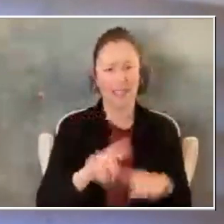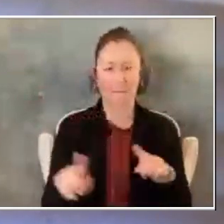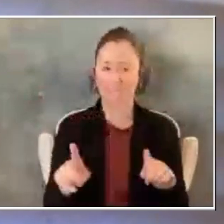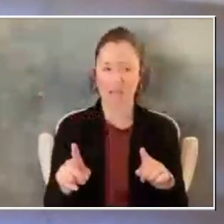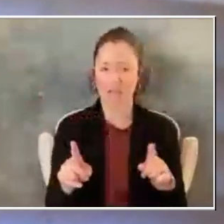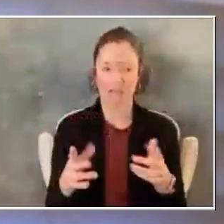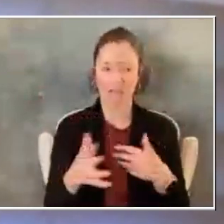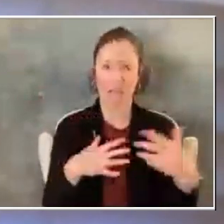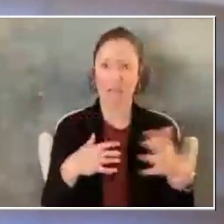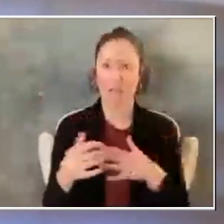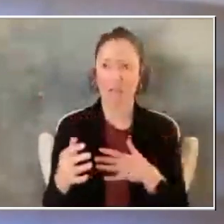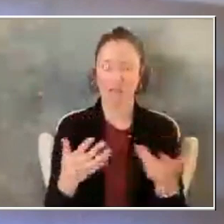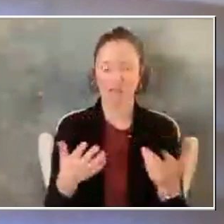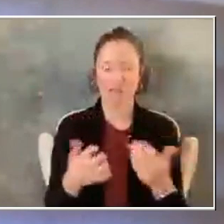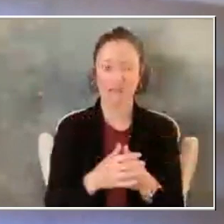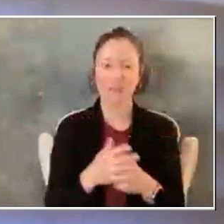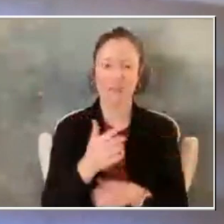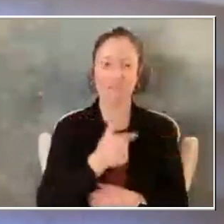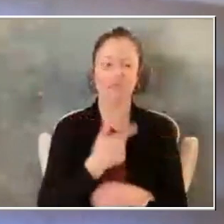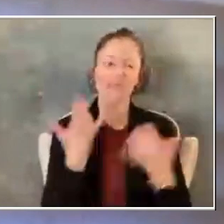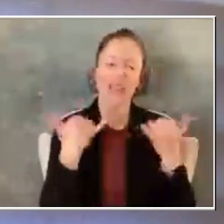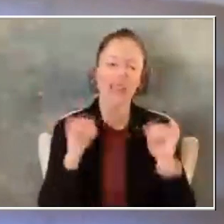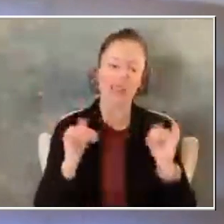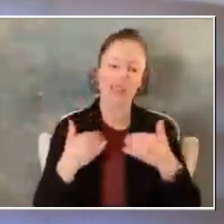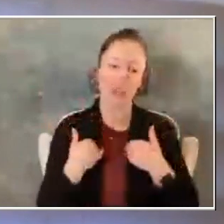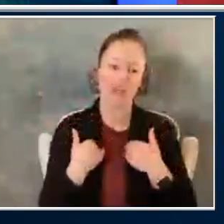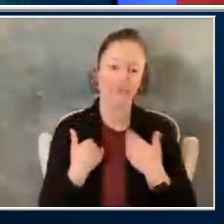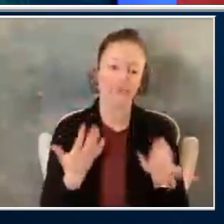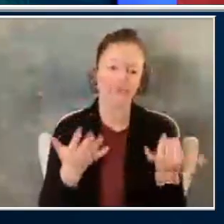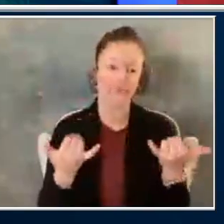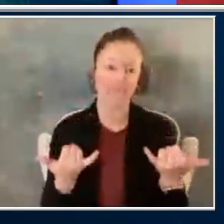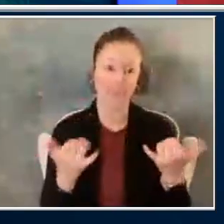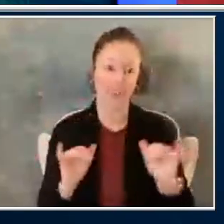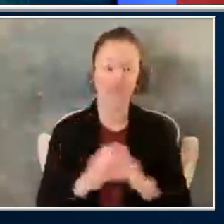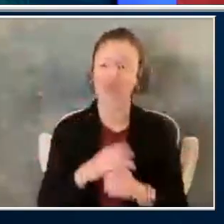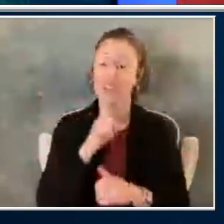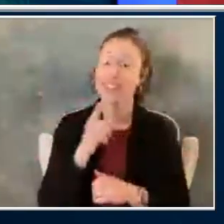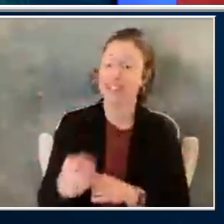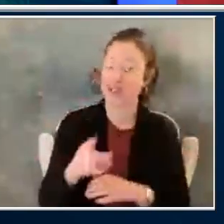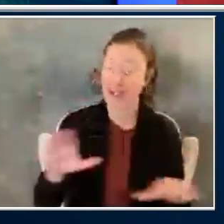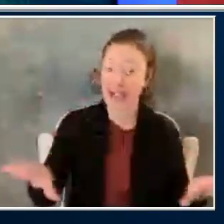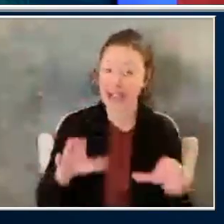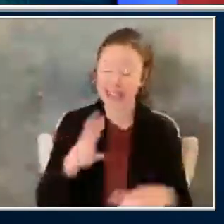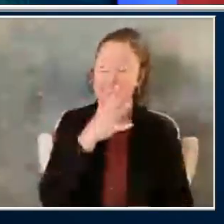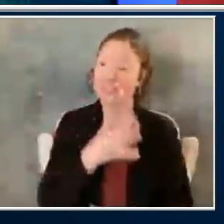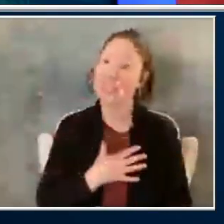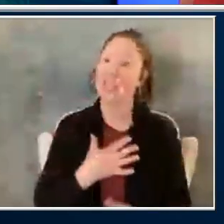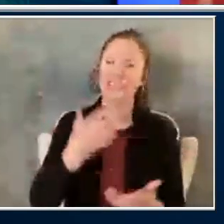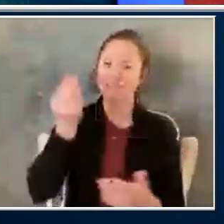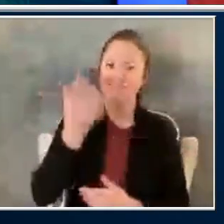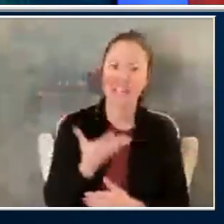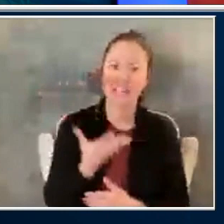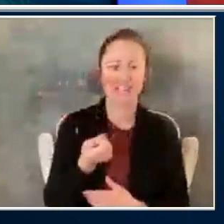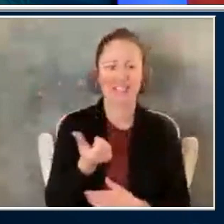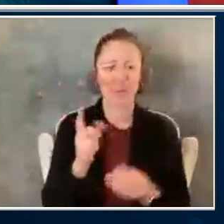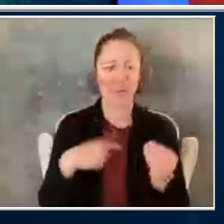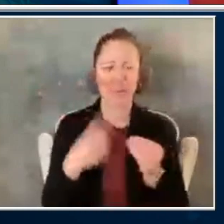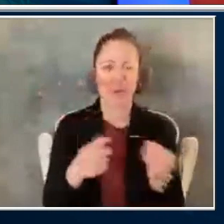am considered having osteopenia. And you are a very active lady. Tell us a little bit about all that you